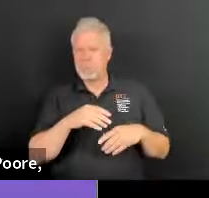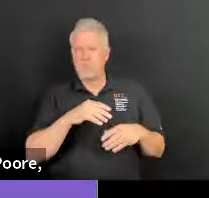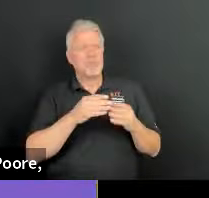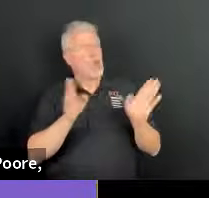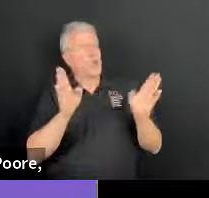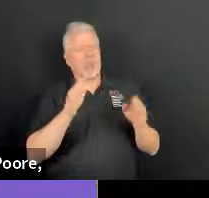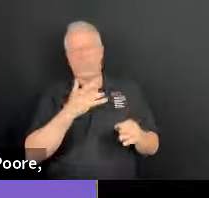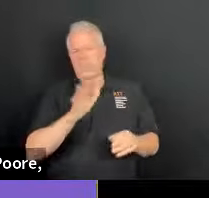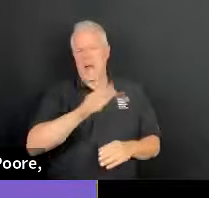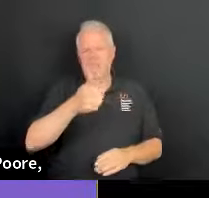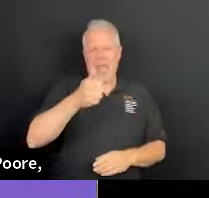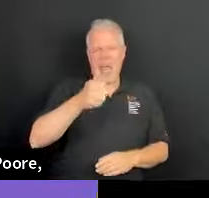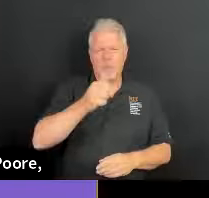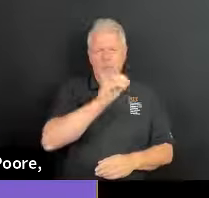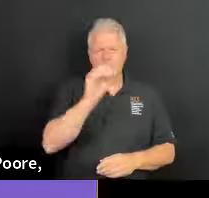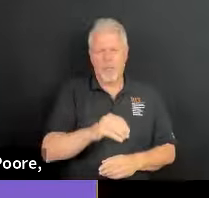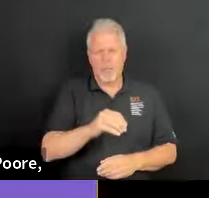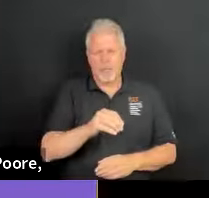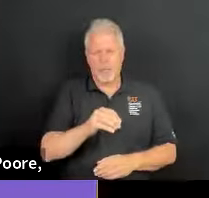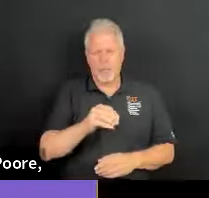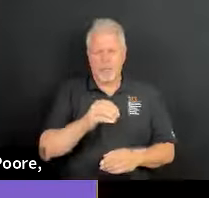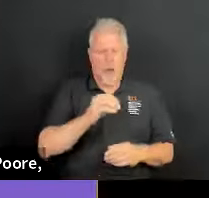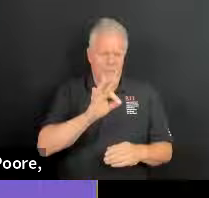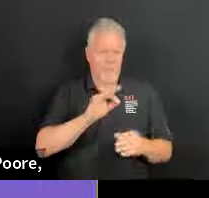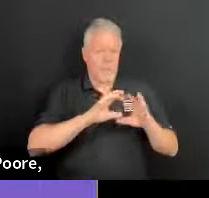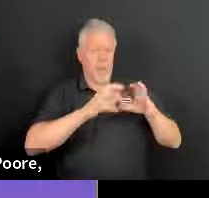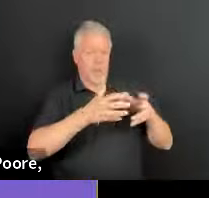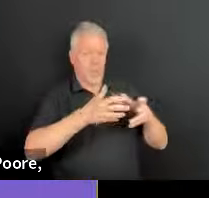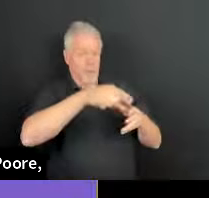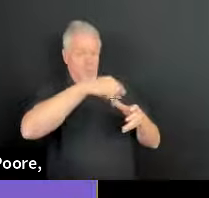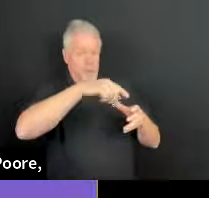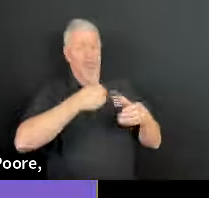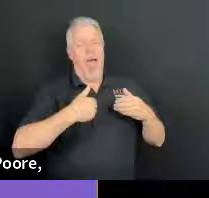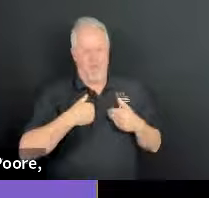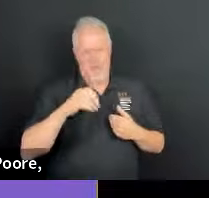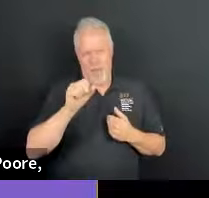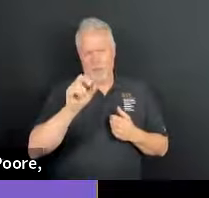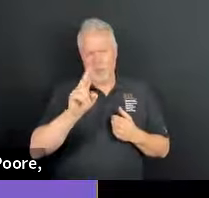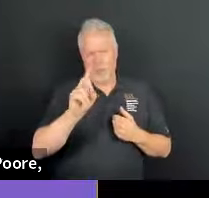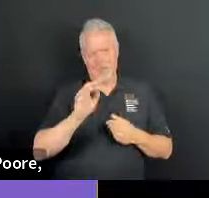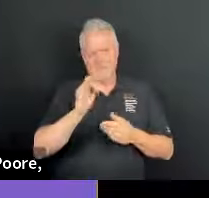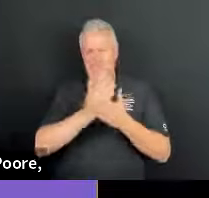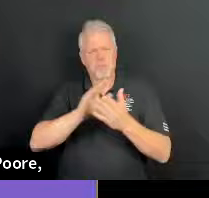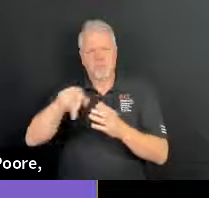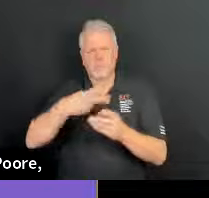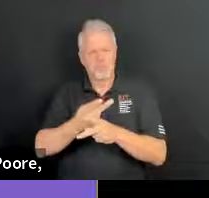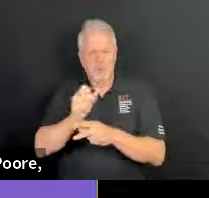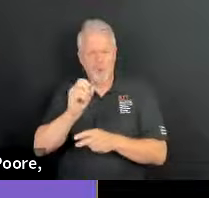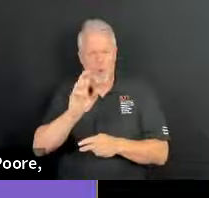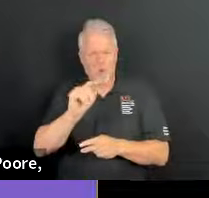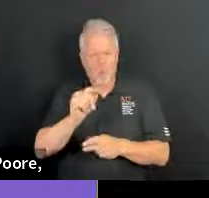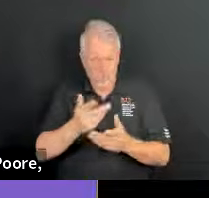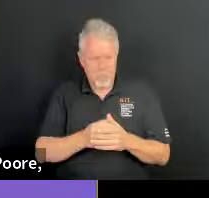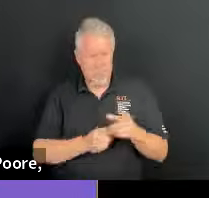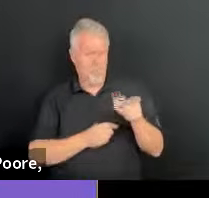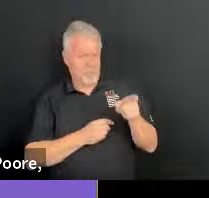might be similar. In general, about 10% of the population has an SUD